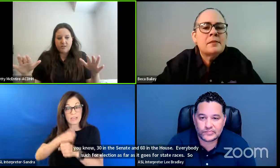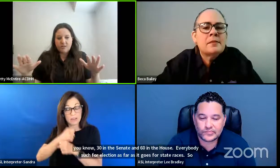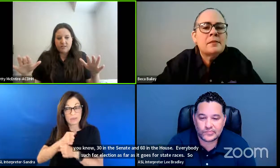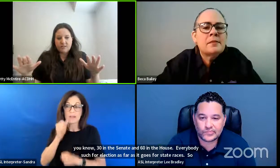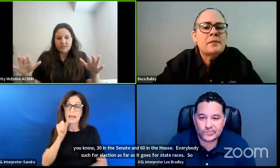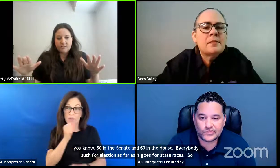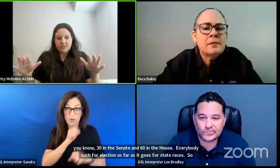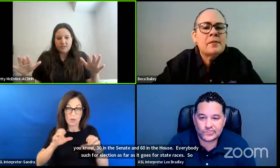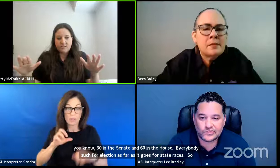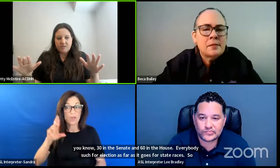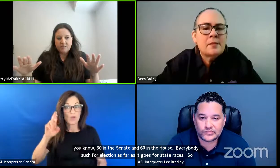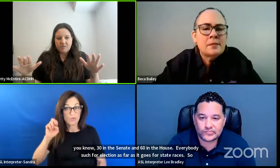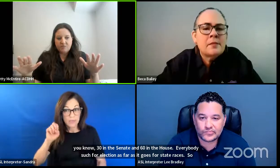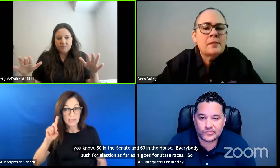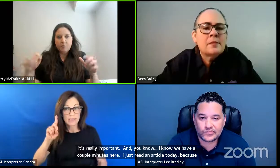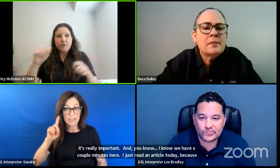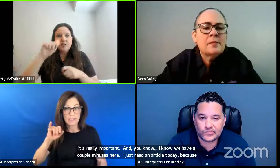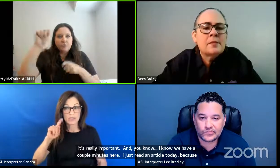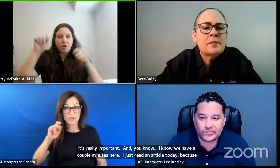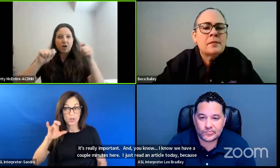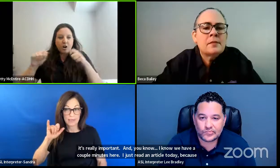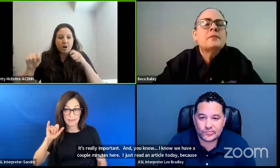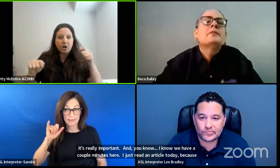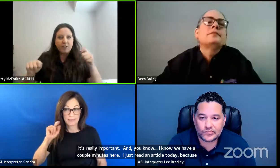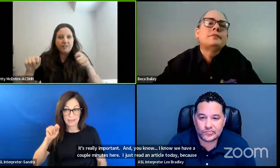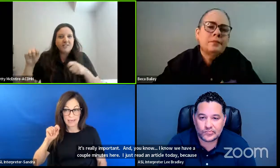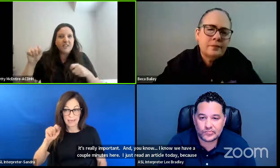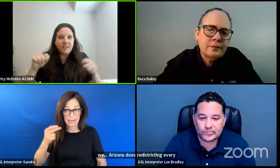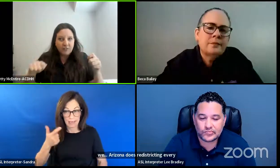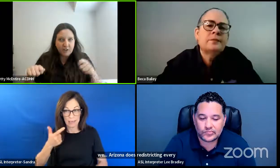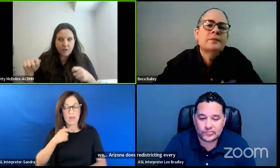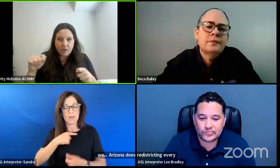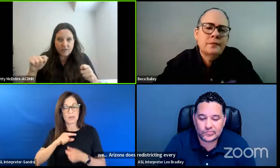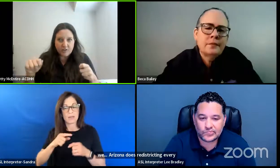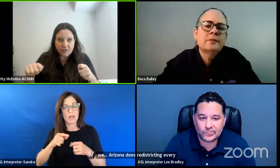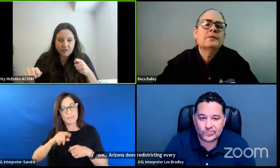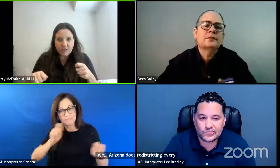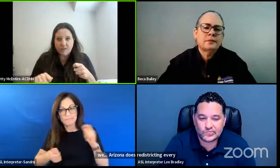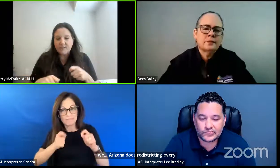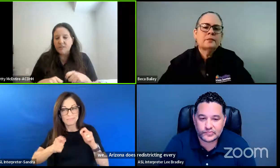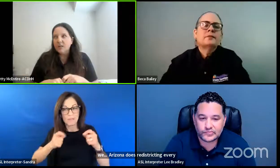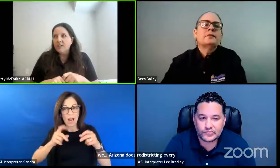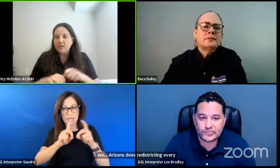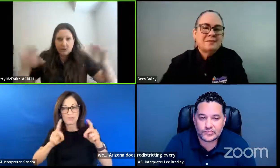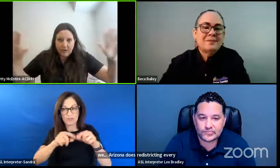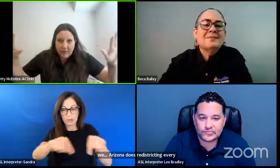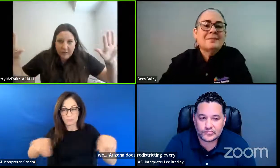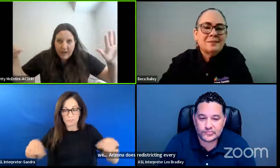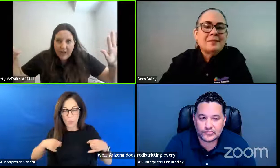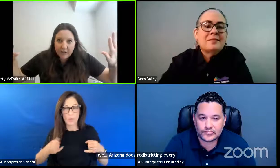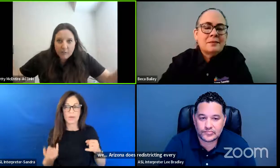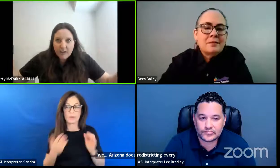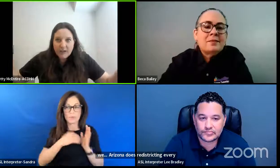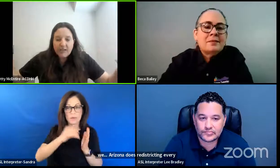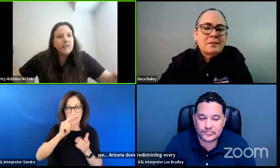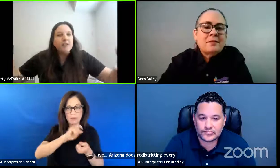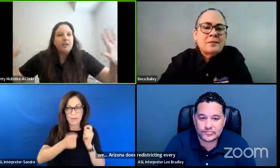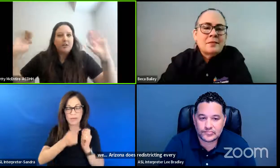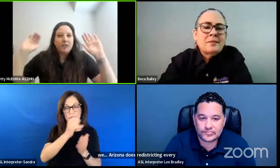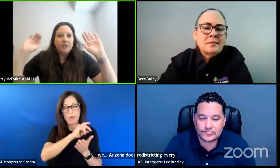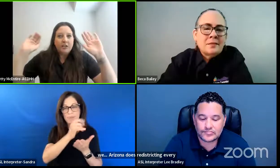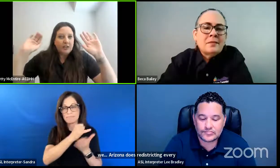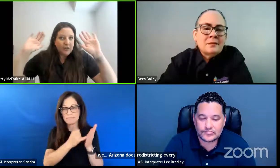is what we redraw our legislative and congressional districts. So FYI,